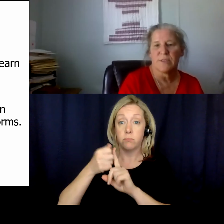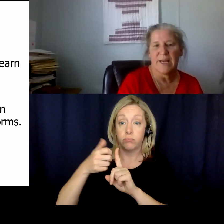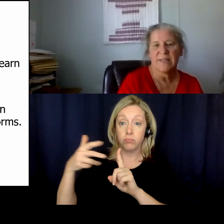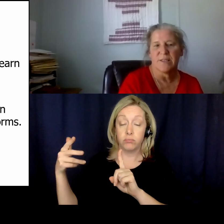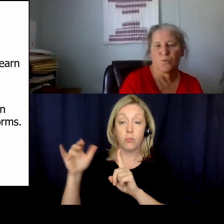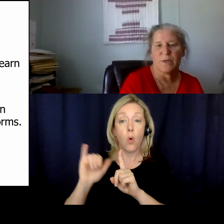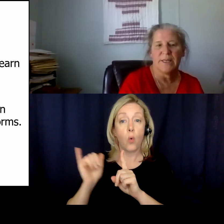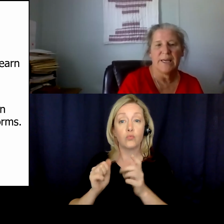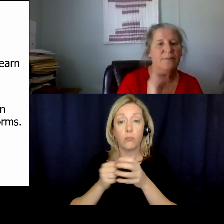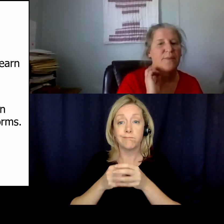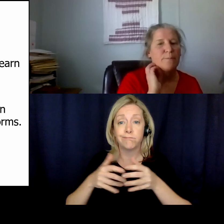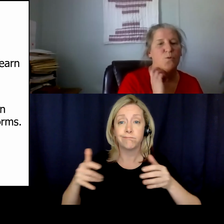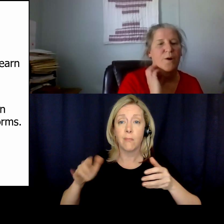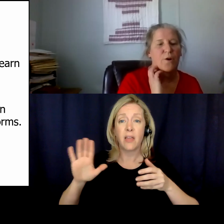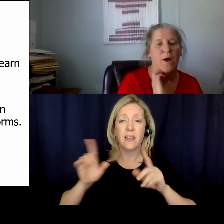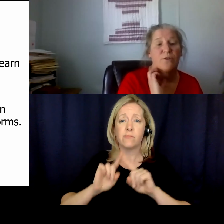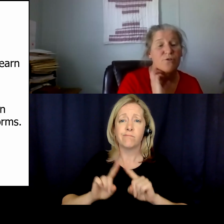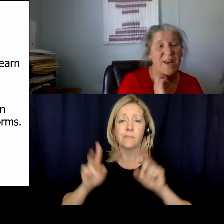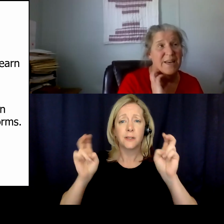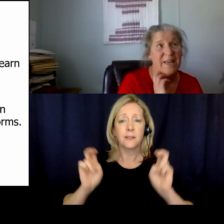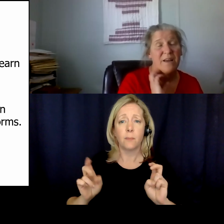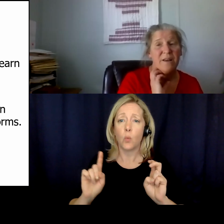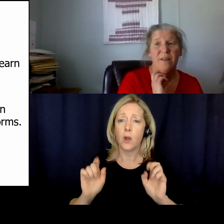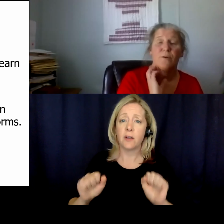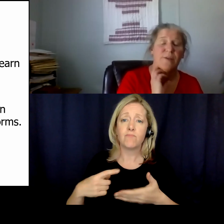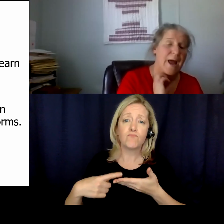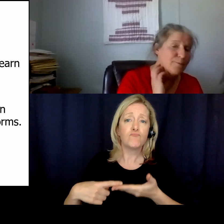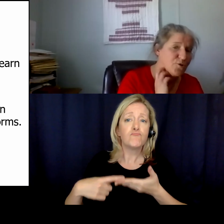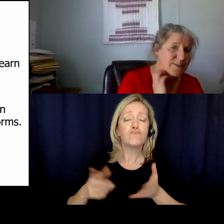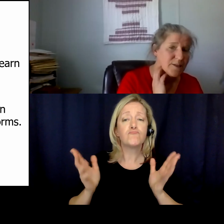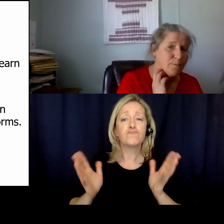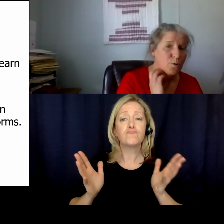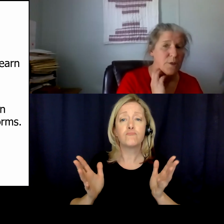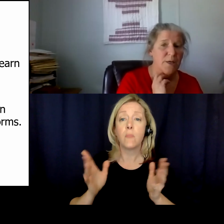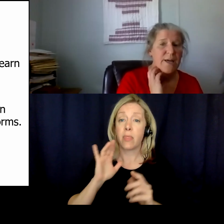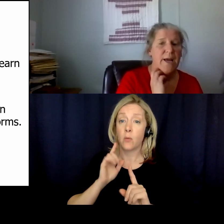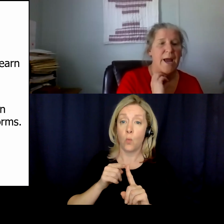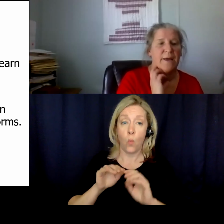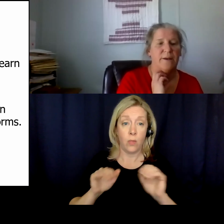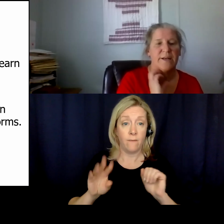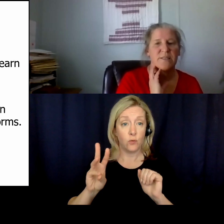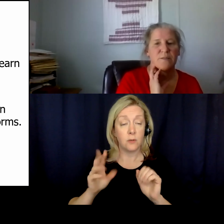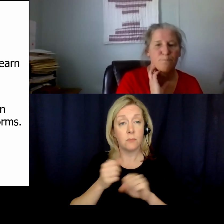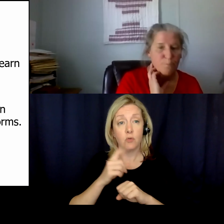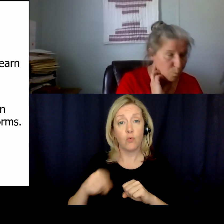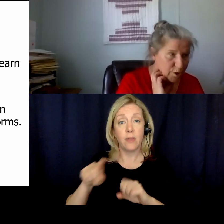level 6, is really get them to where they're understanding those abstract symbols. And